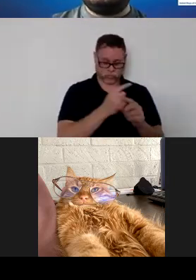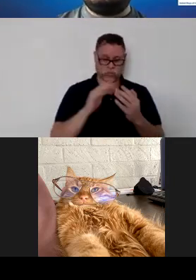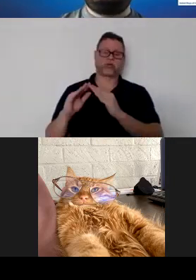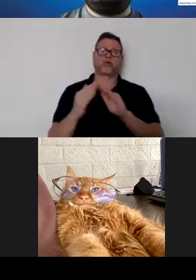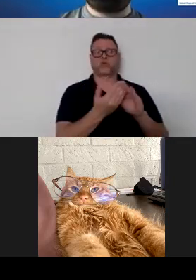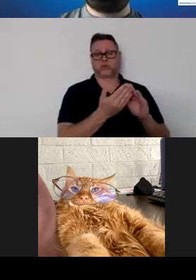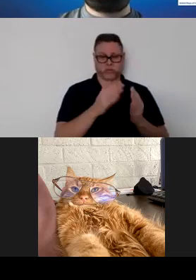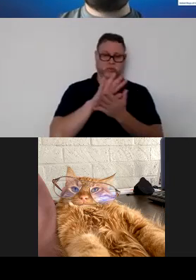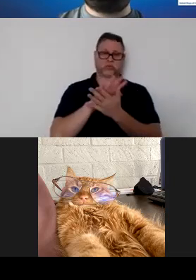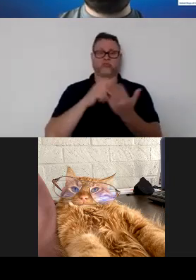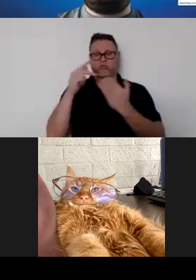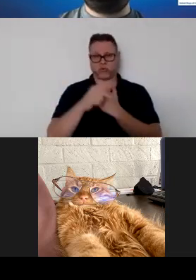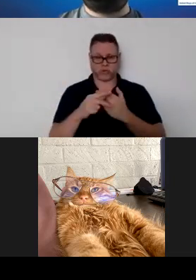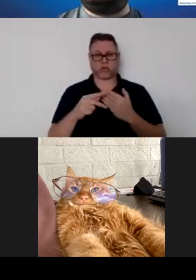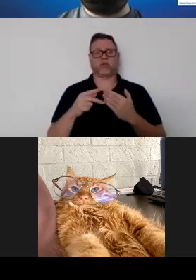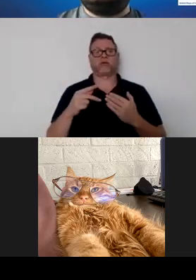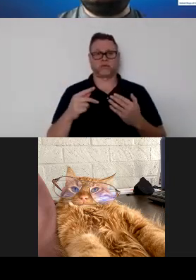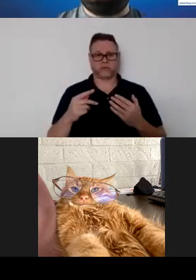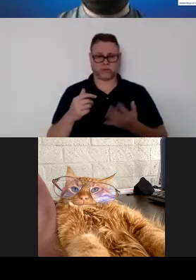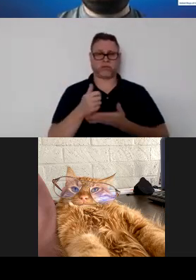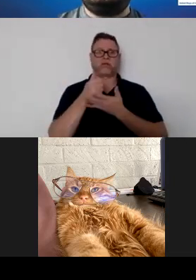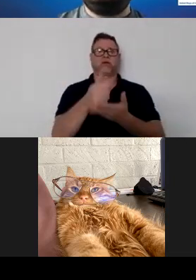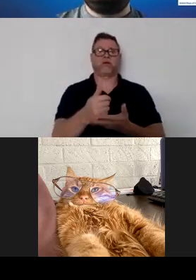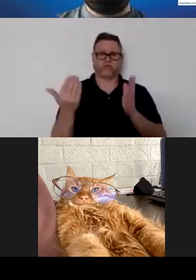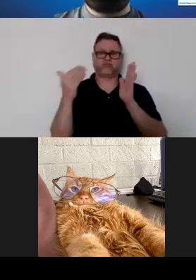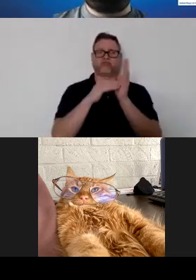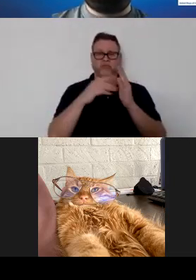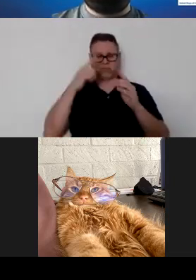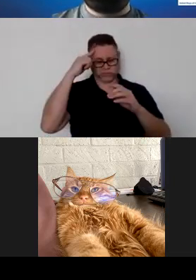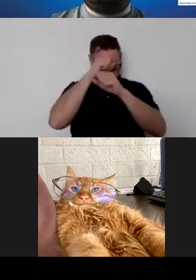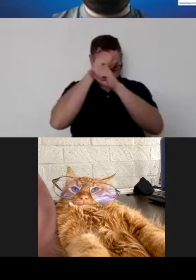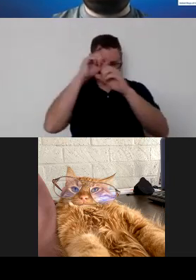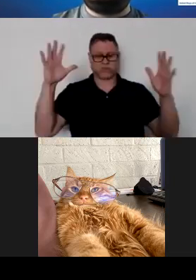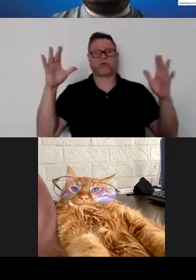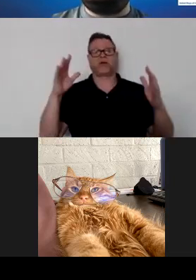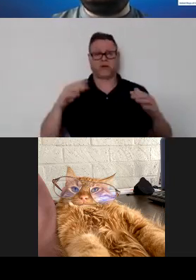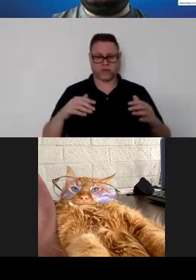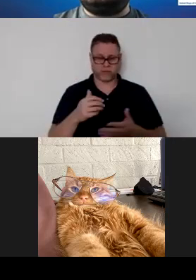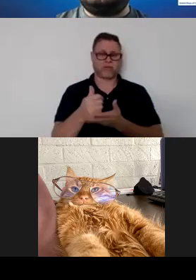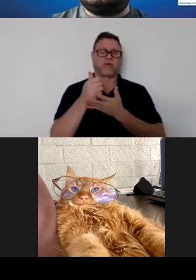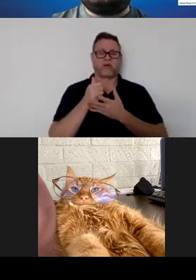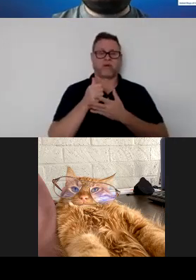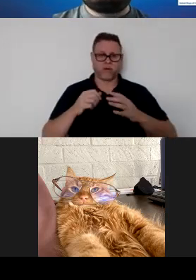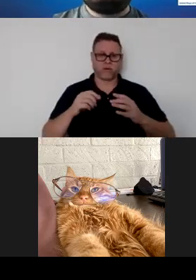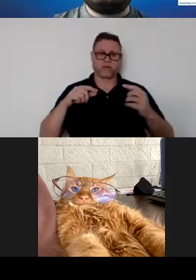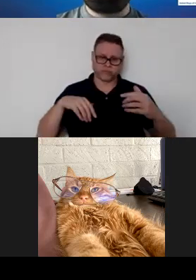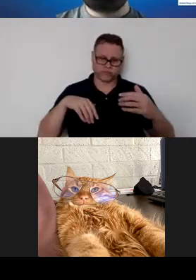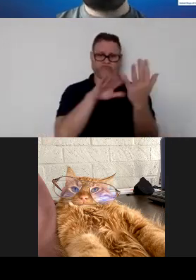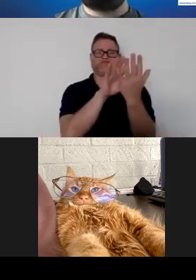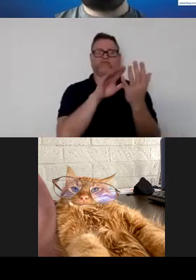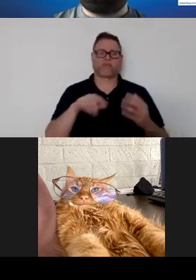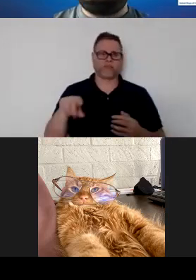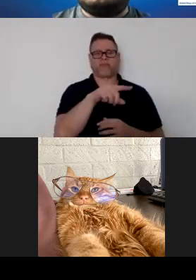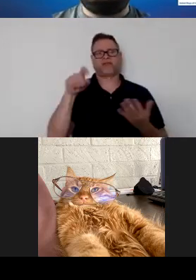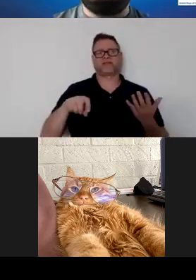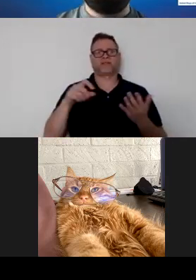program, can help reimagine our education system to truly address educational inequities in their roots. And these are